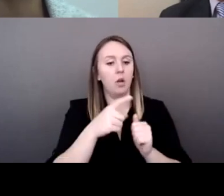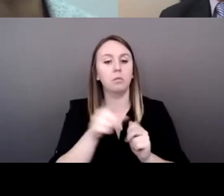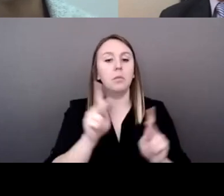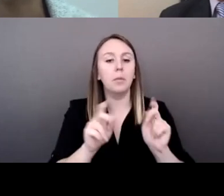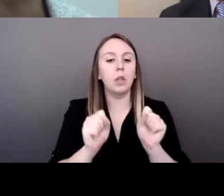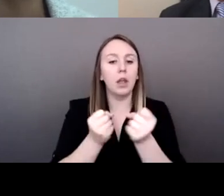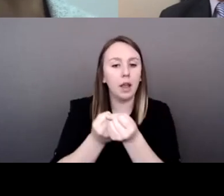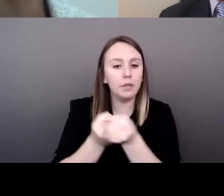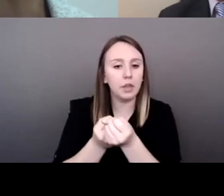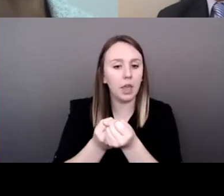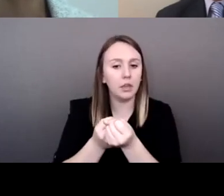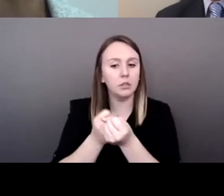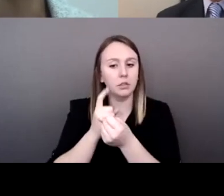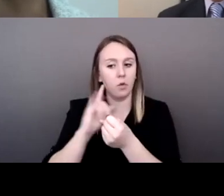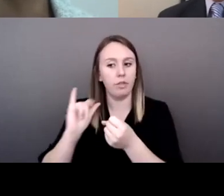Yeah.